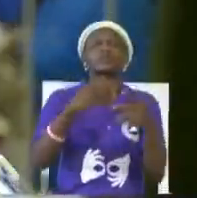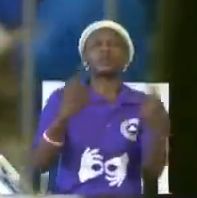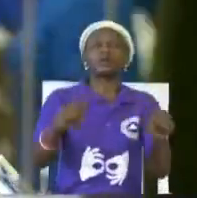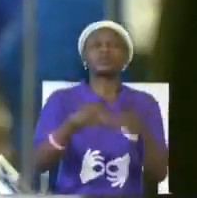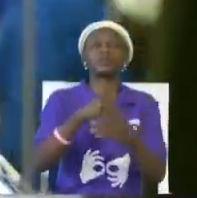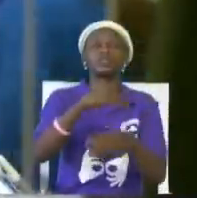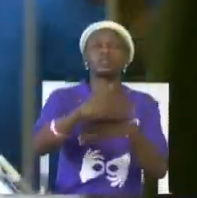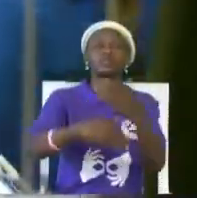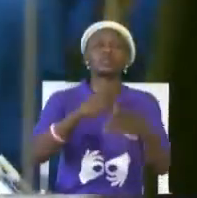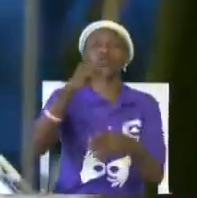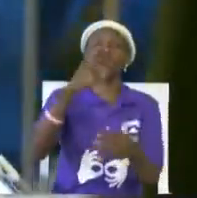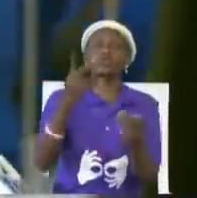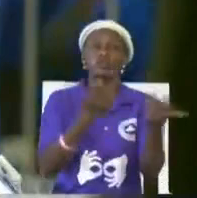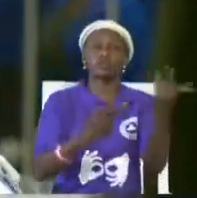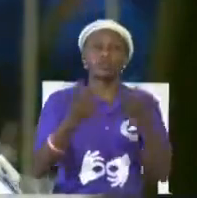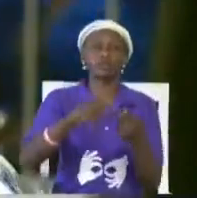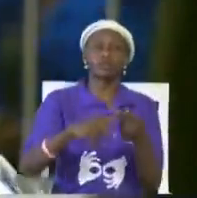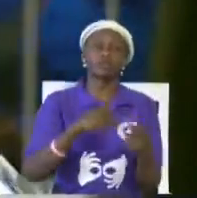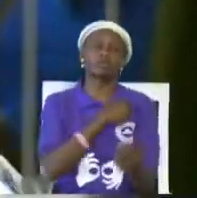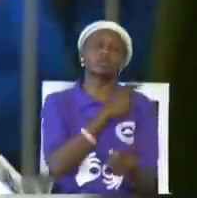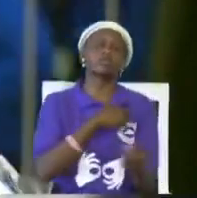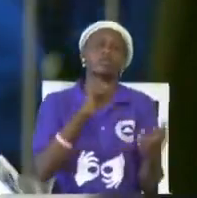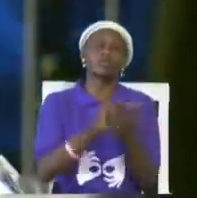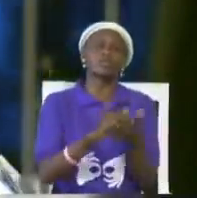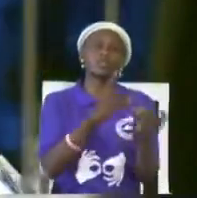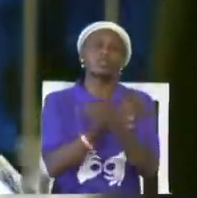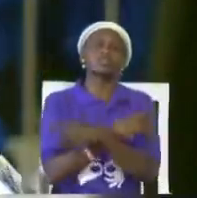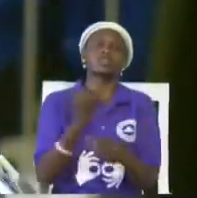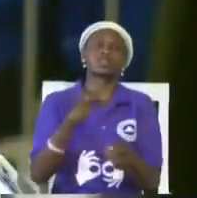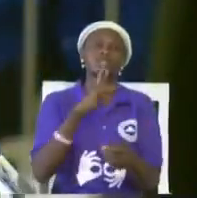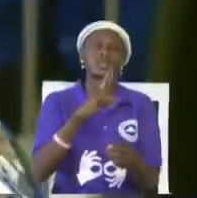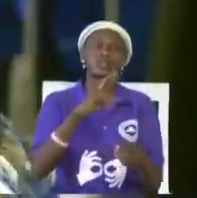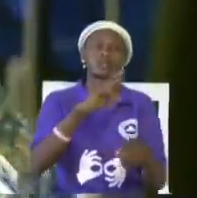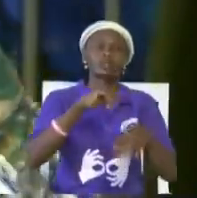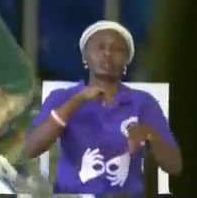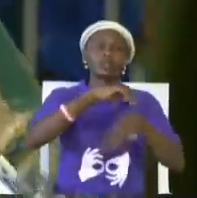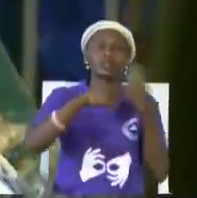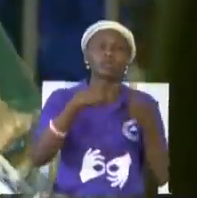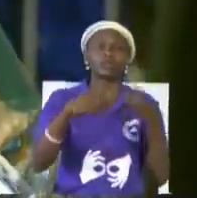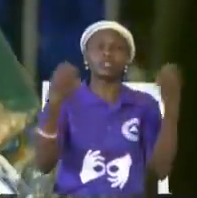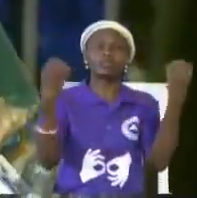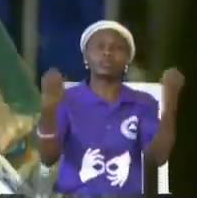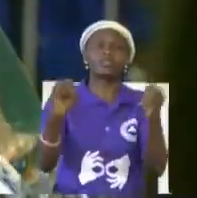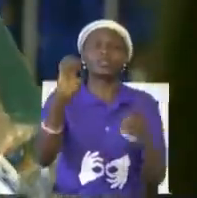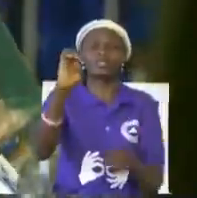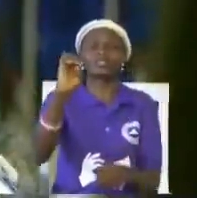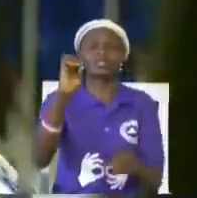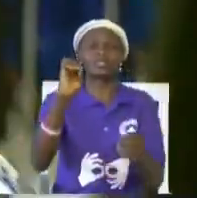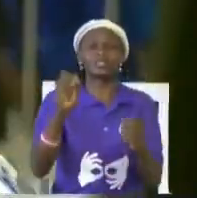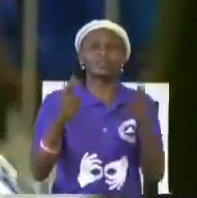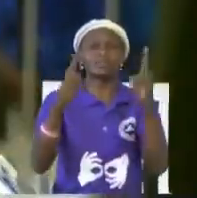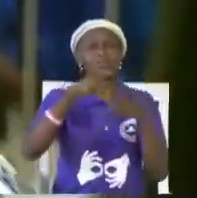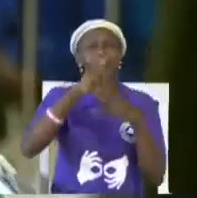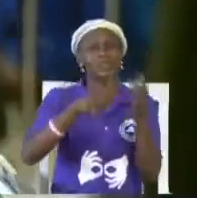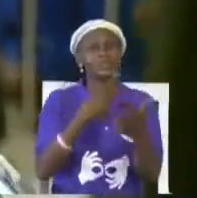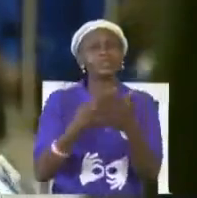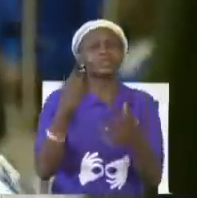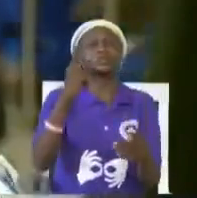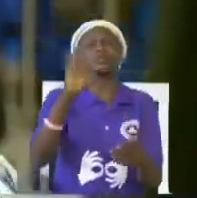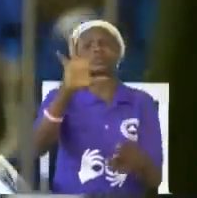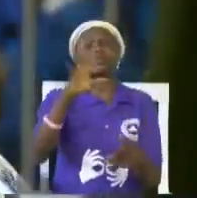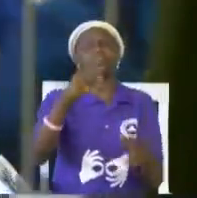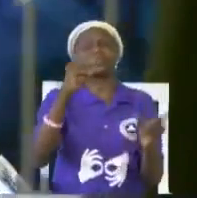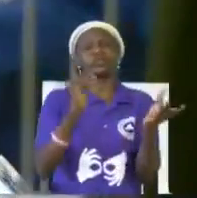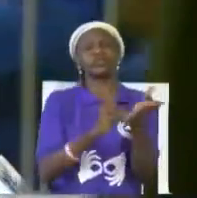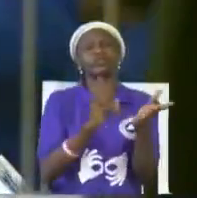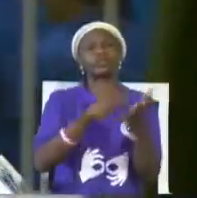our visits to the hospital, that particular day we were referred to emergency. When we got there, we met 5 doctors on